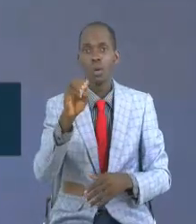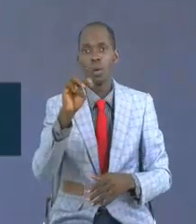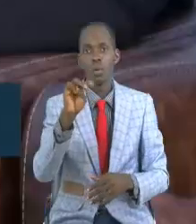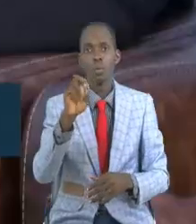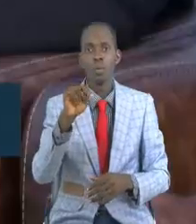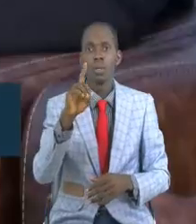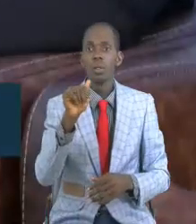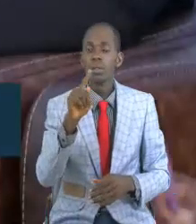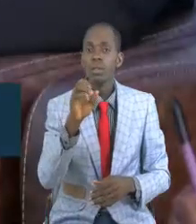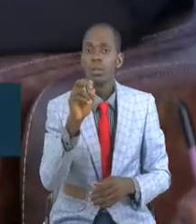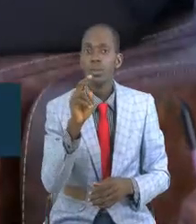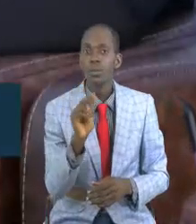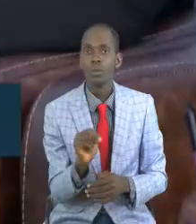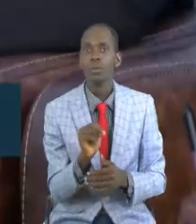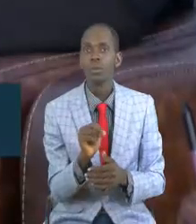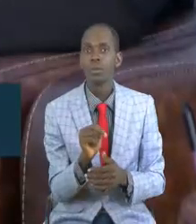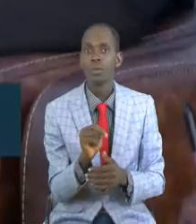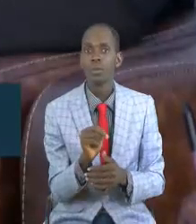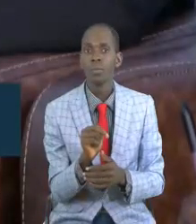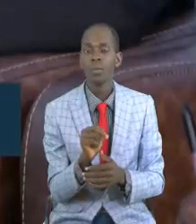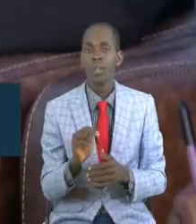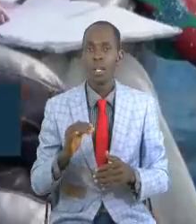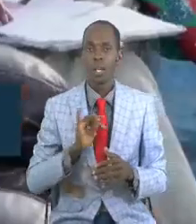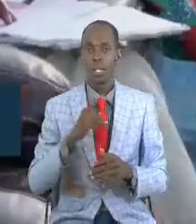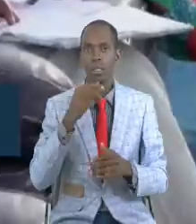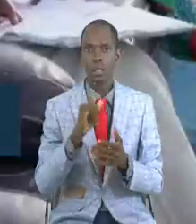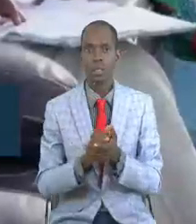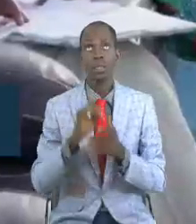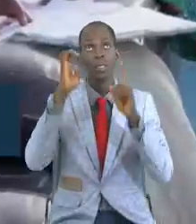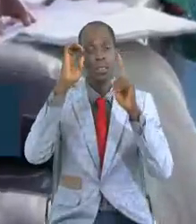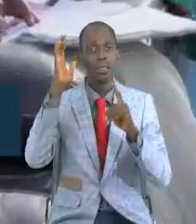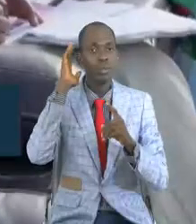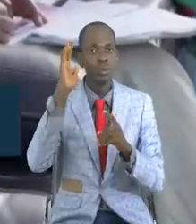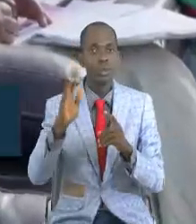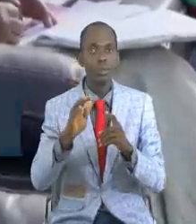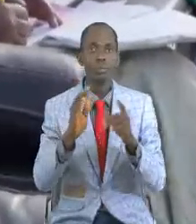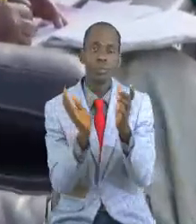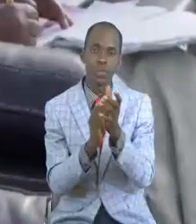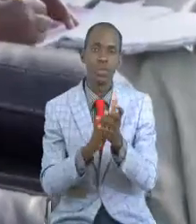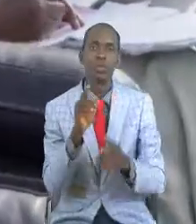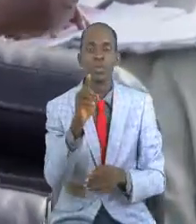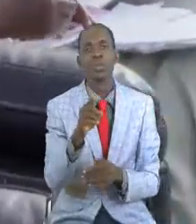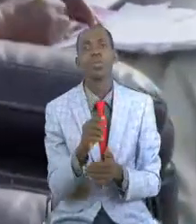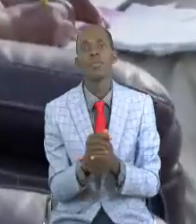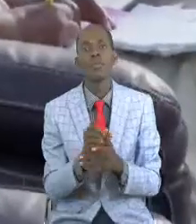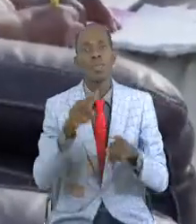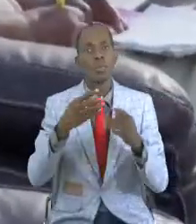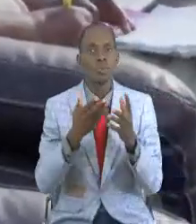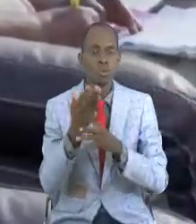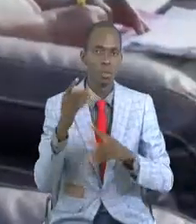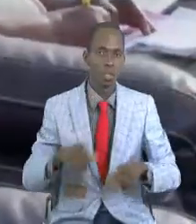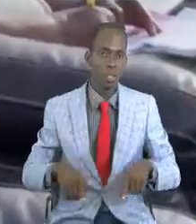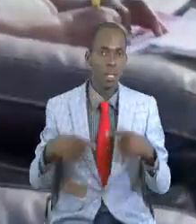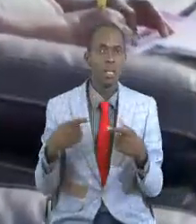you. I said will commend you. Those who walk through life and they